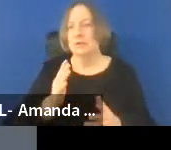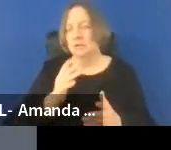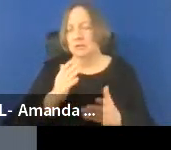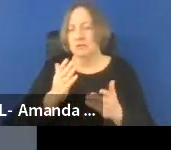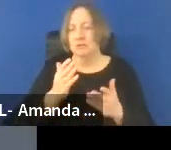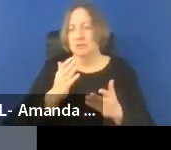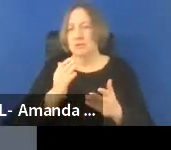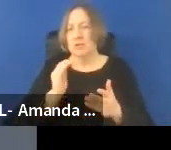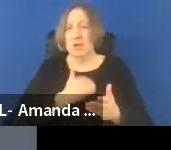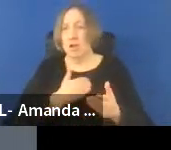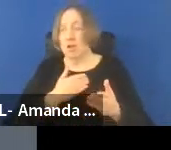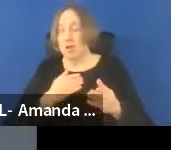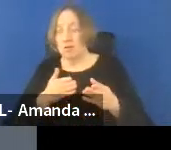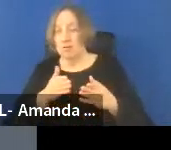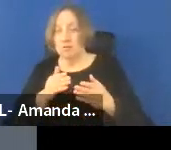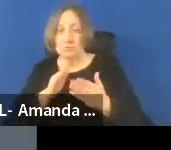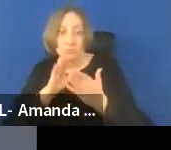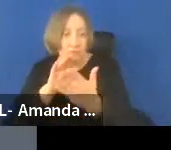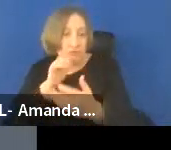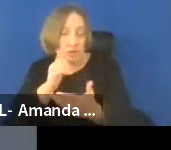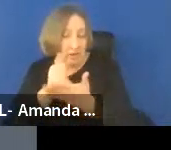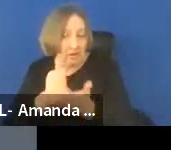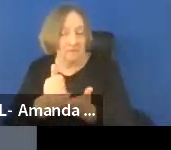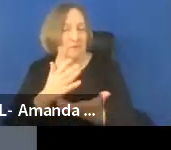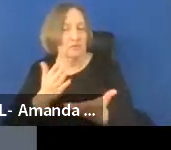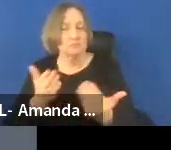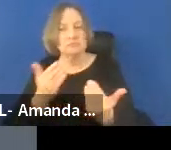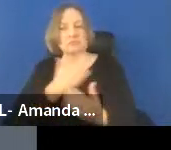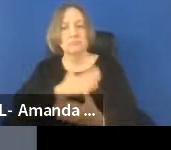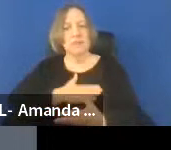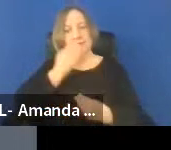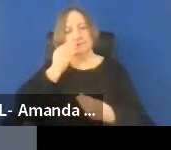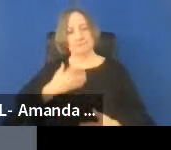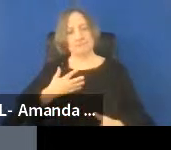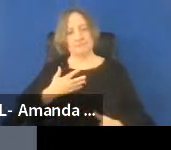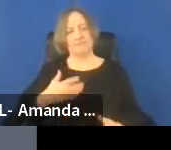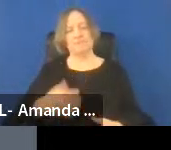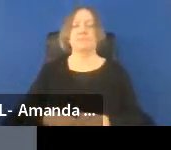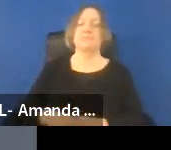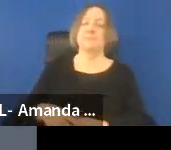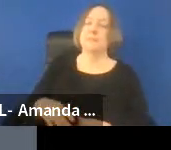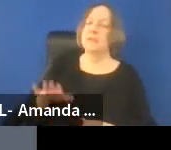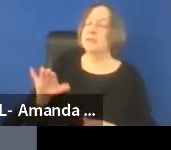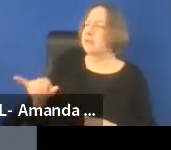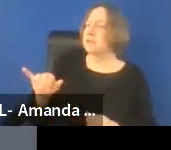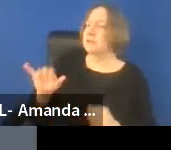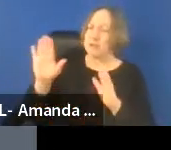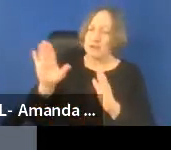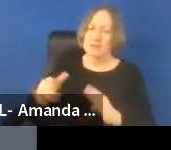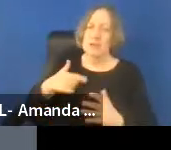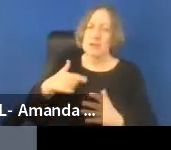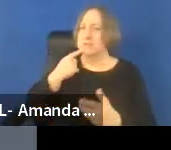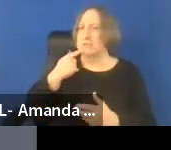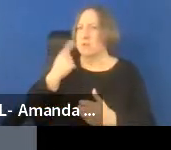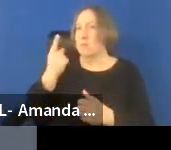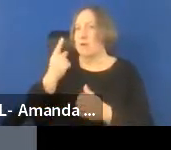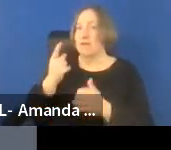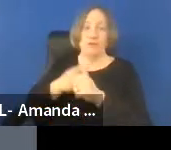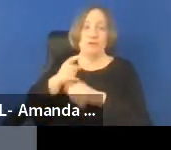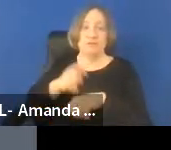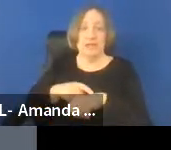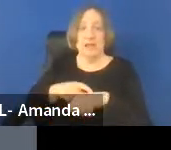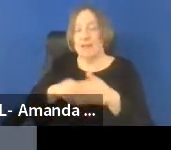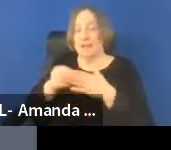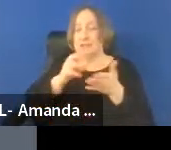helpful, then we're open to hearing that. Awesome. I was going to say that one of the first times outside of getting